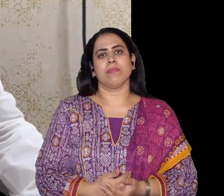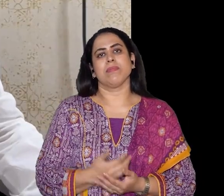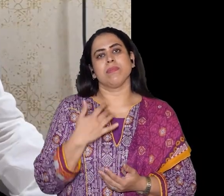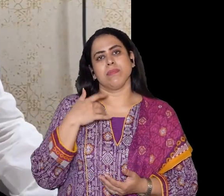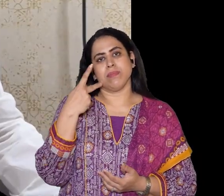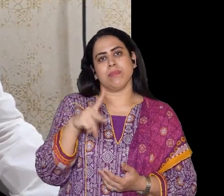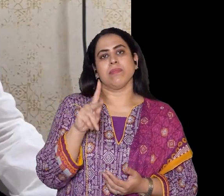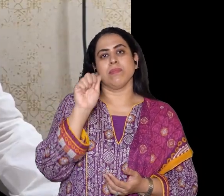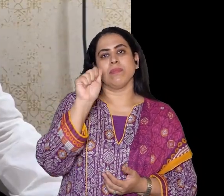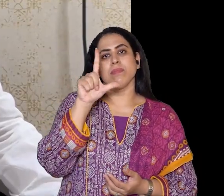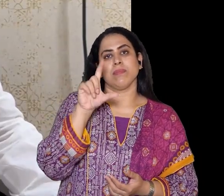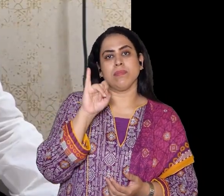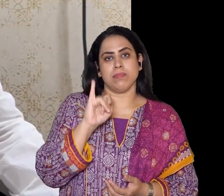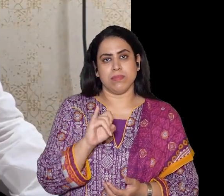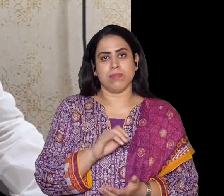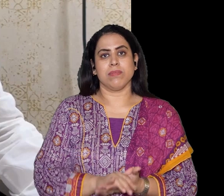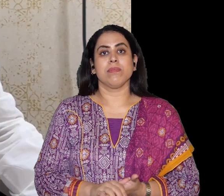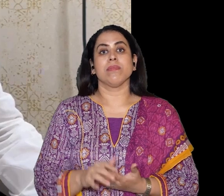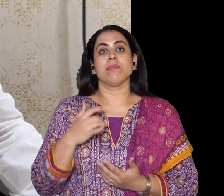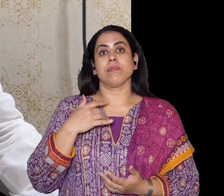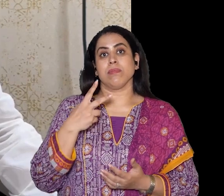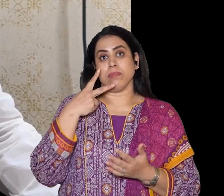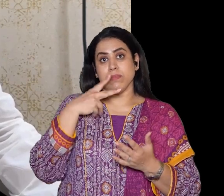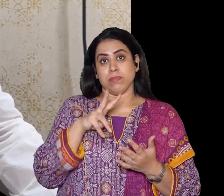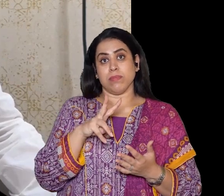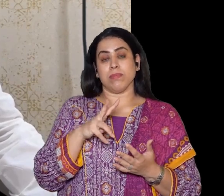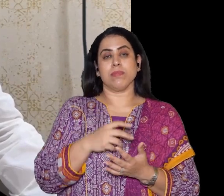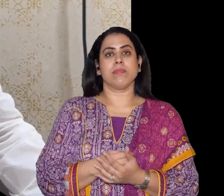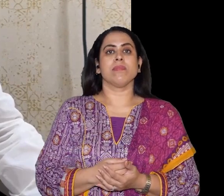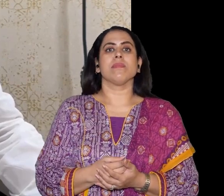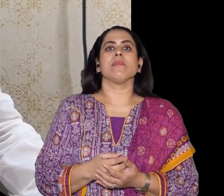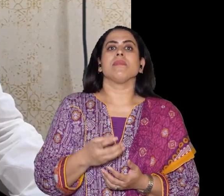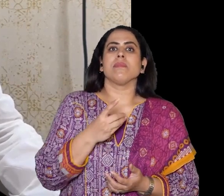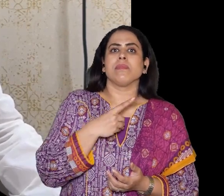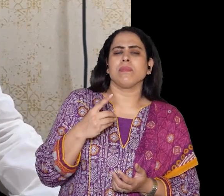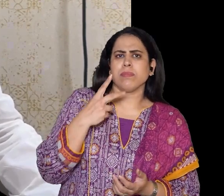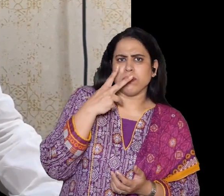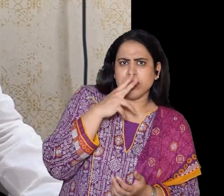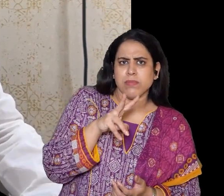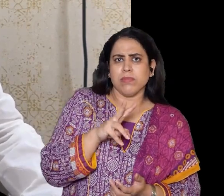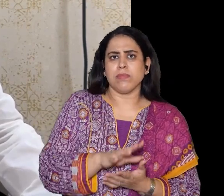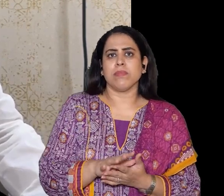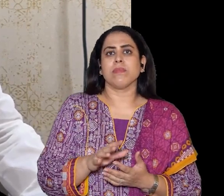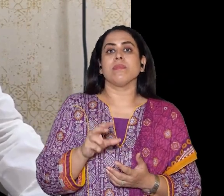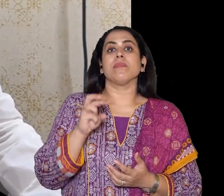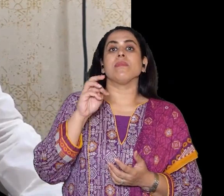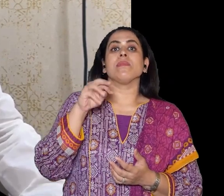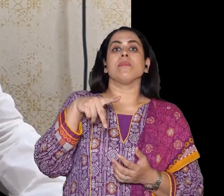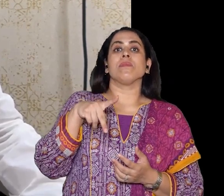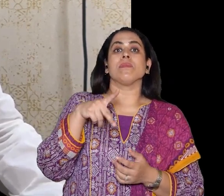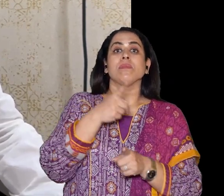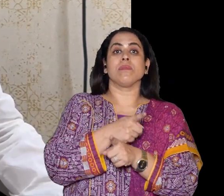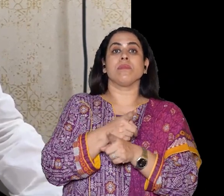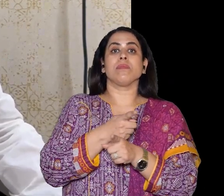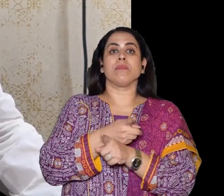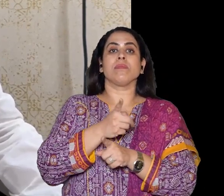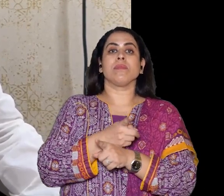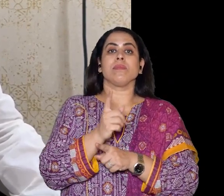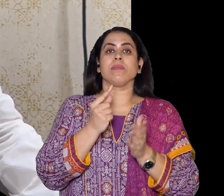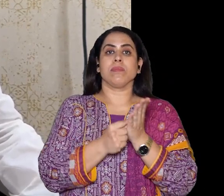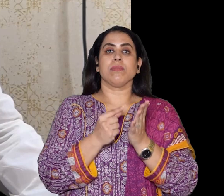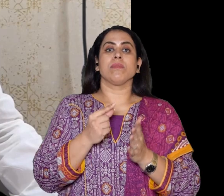Assalamu alaikum ji. My name is Dr. Ali Afzal. I'm a consultant ophthalmologist, a retinal surgeon, and a professor in